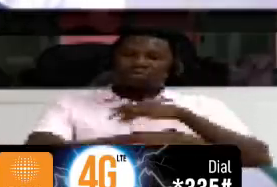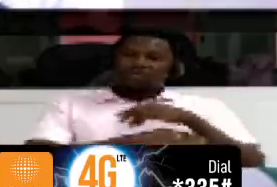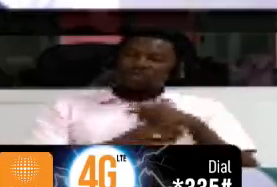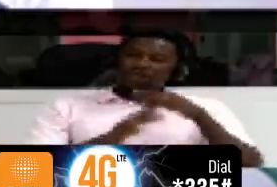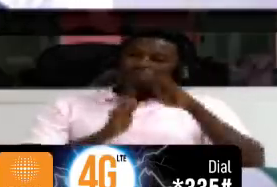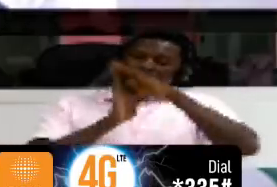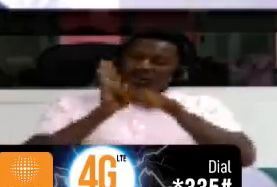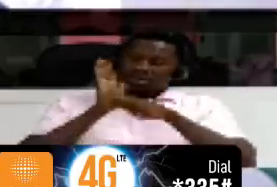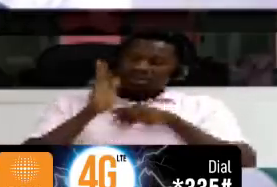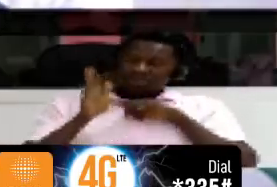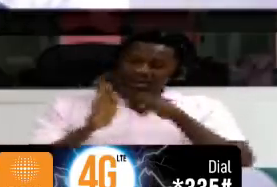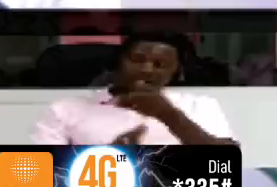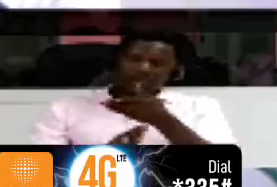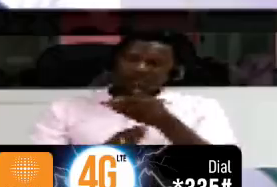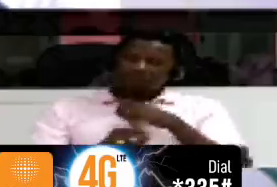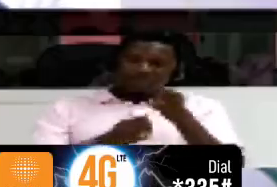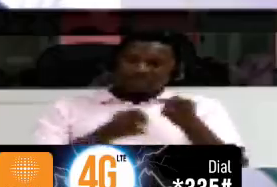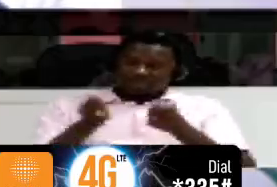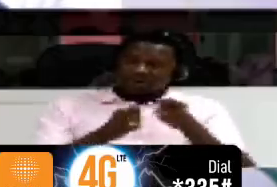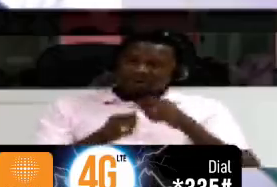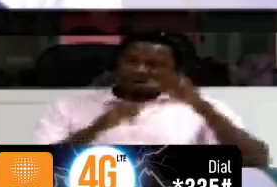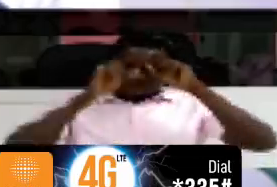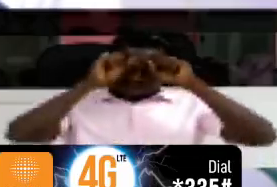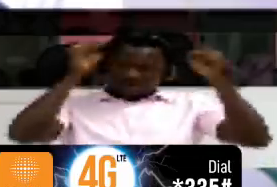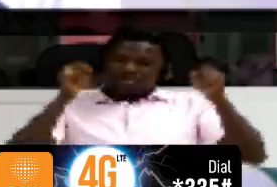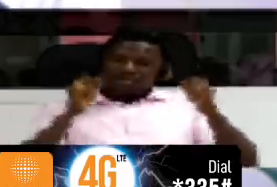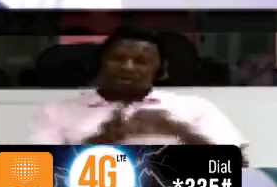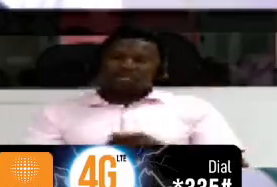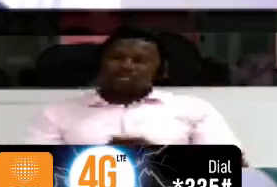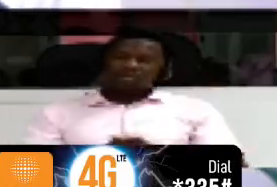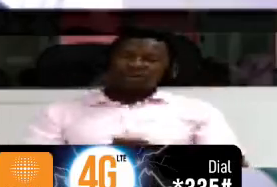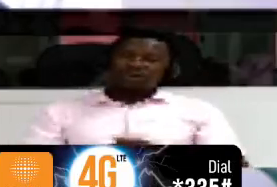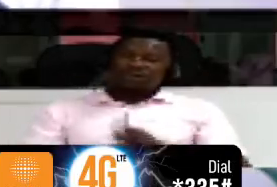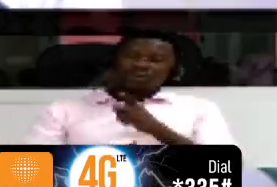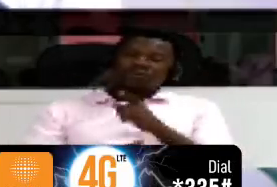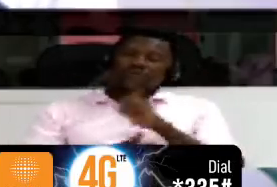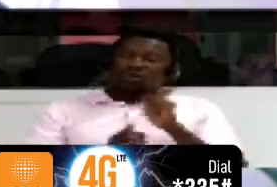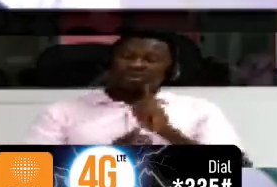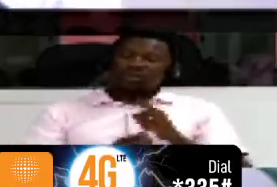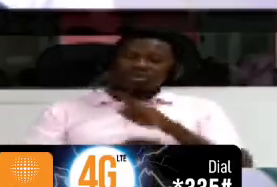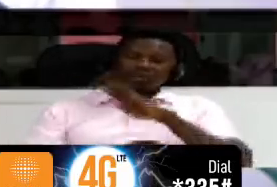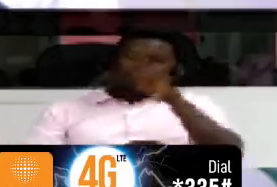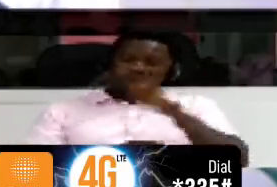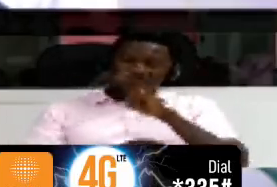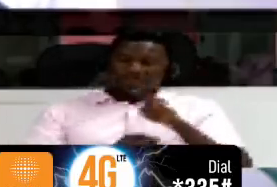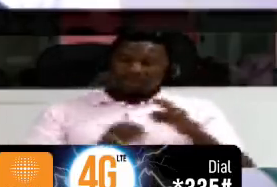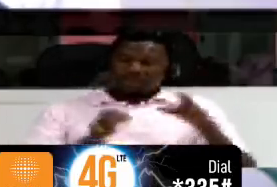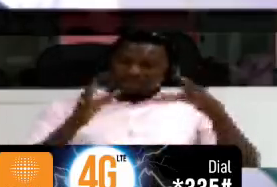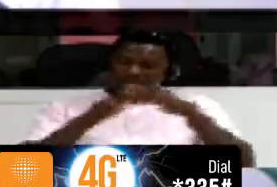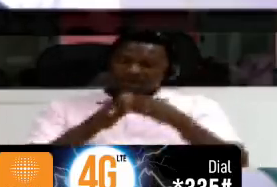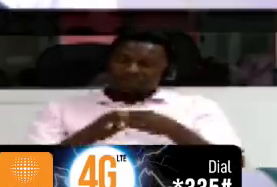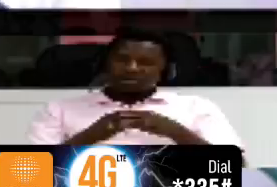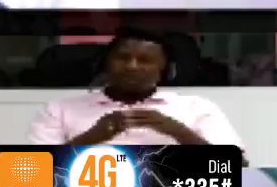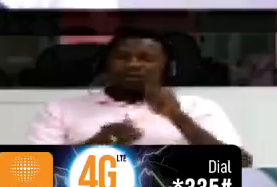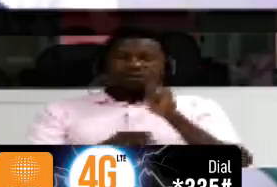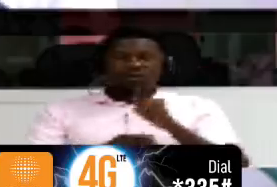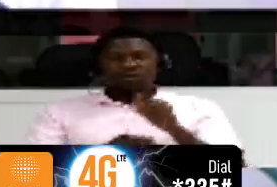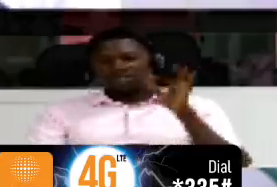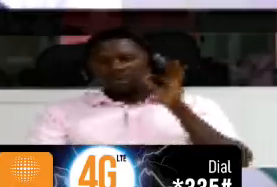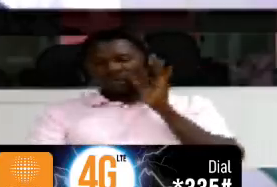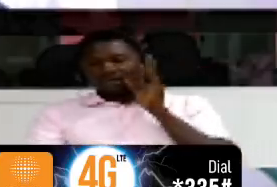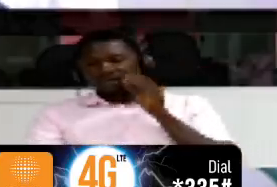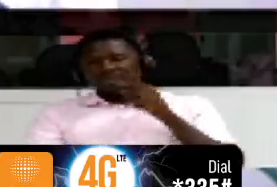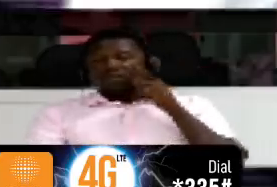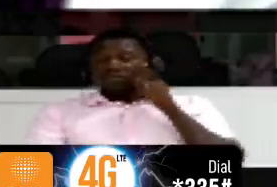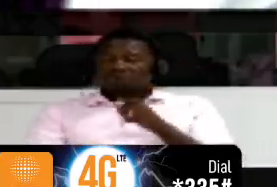implications, are they being taken care of by the government? And this is what the National Assembly is supposed to answer. And this is what the National Assembly is